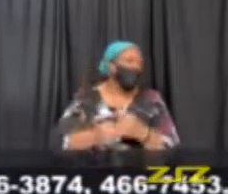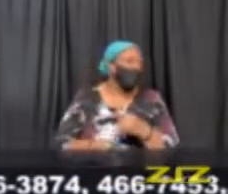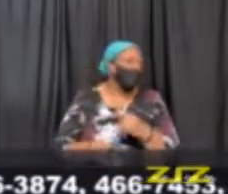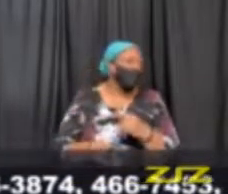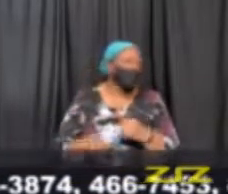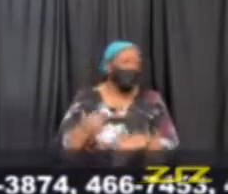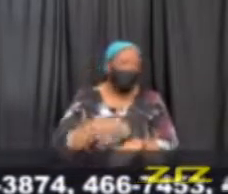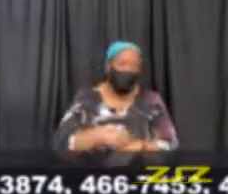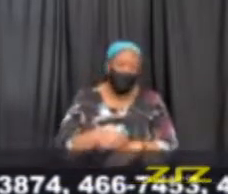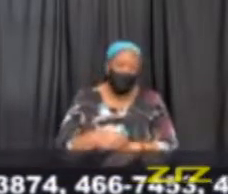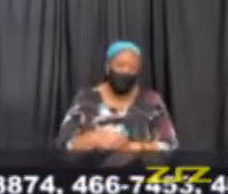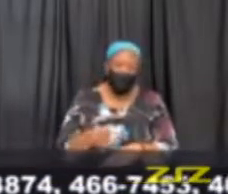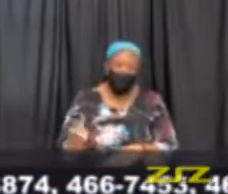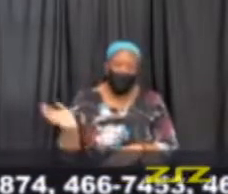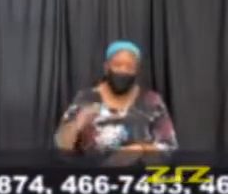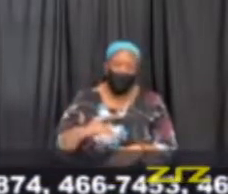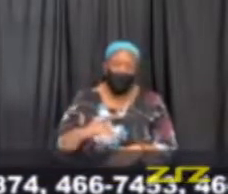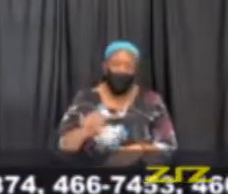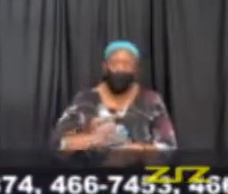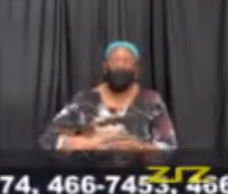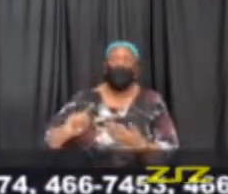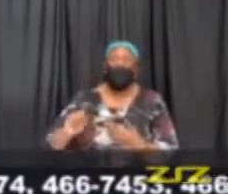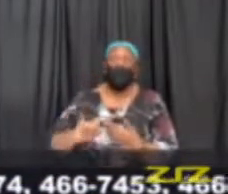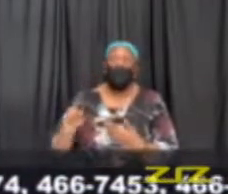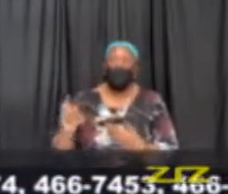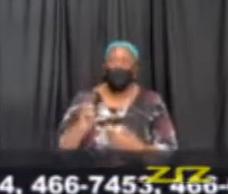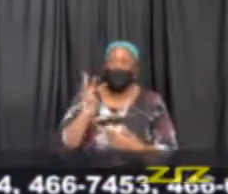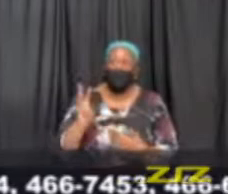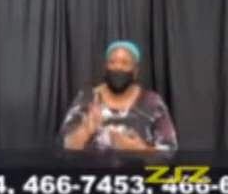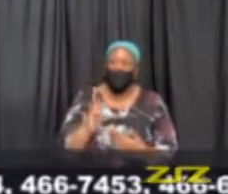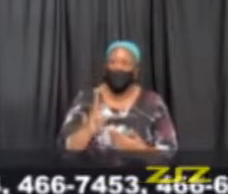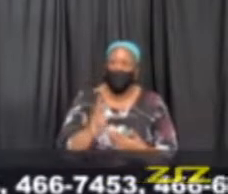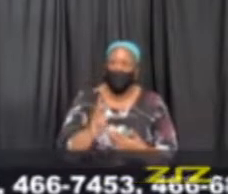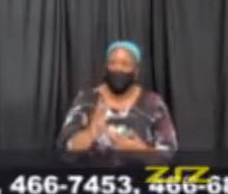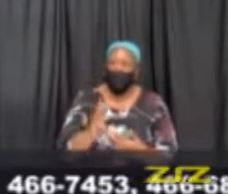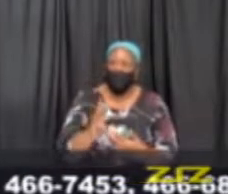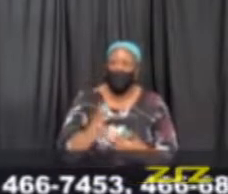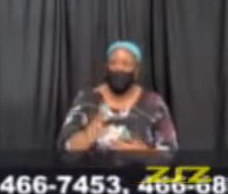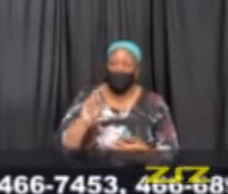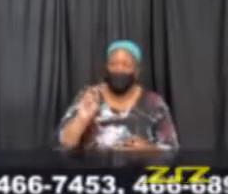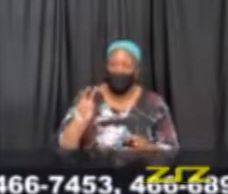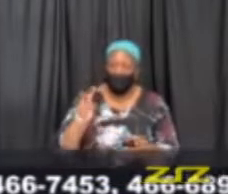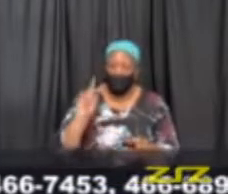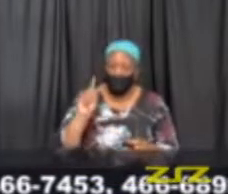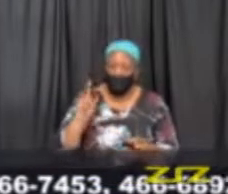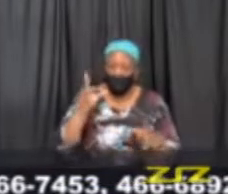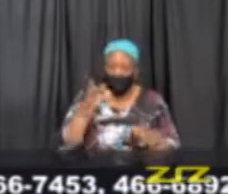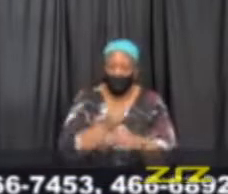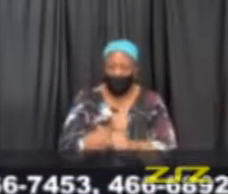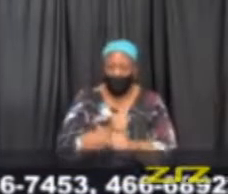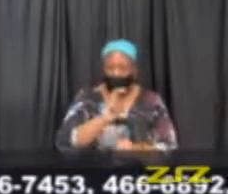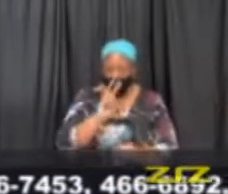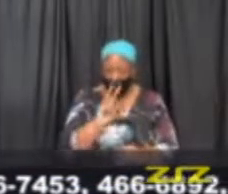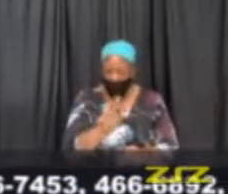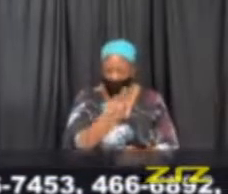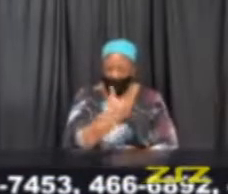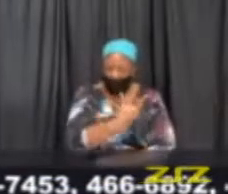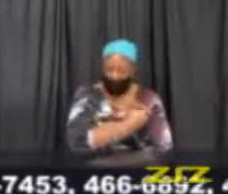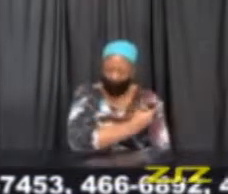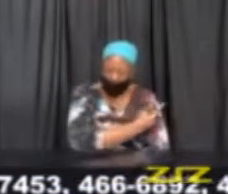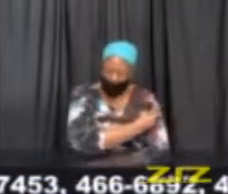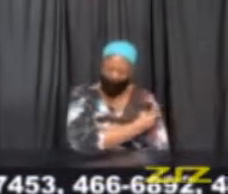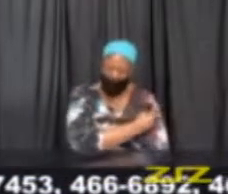and now. I was administered the second dose of the Oxford